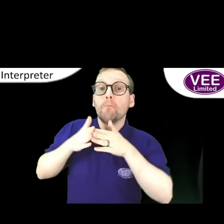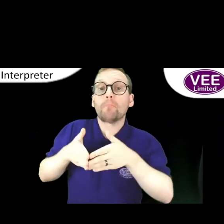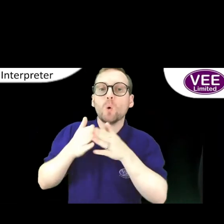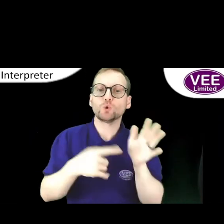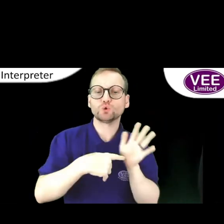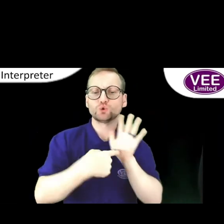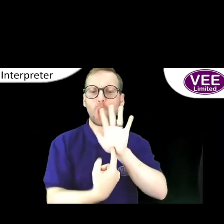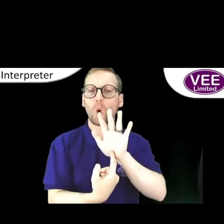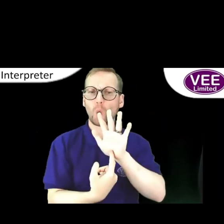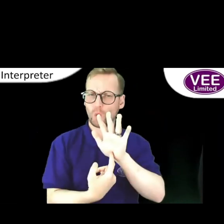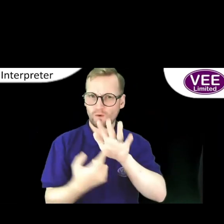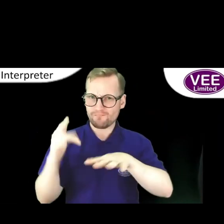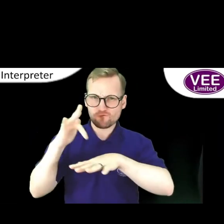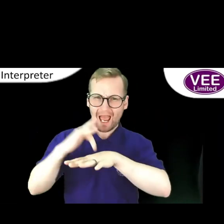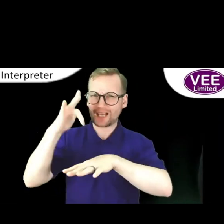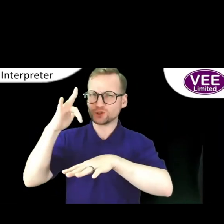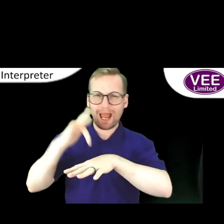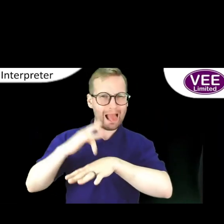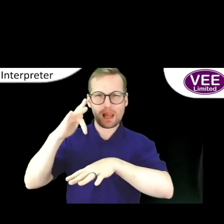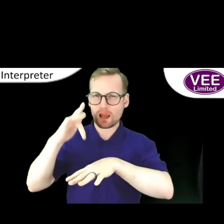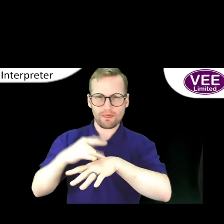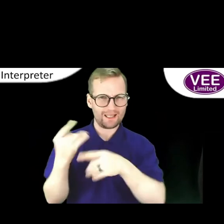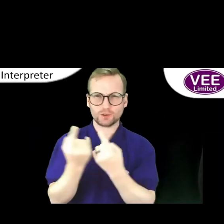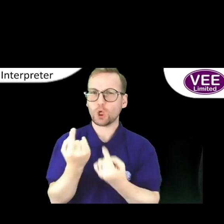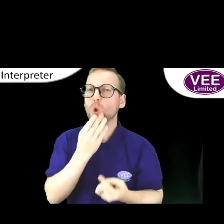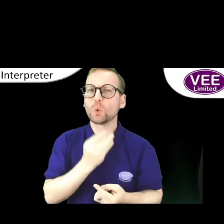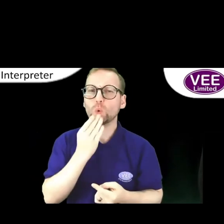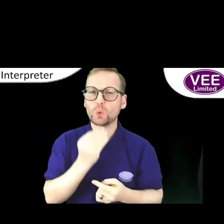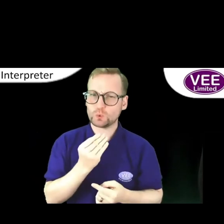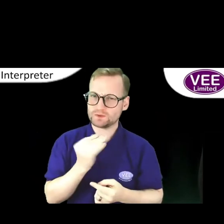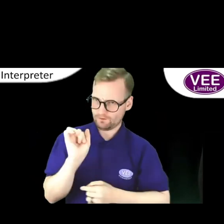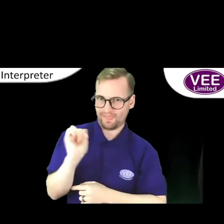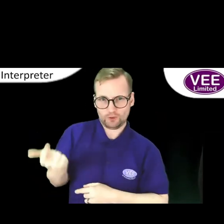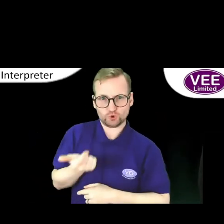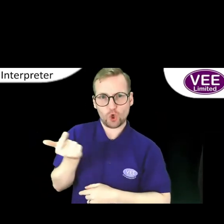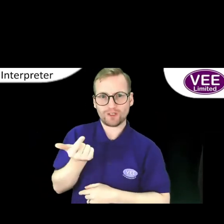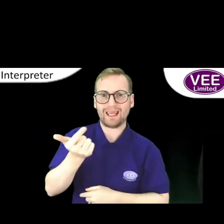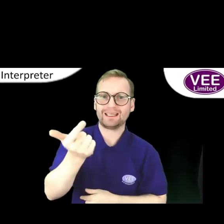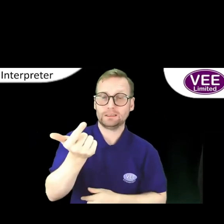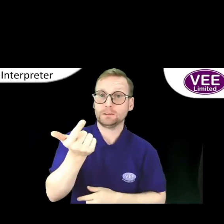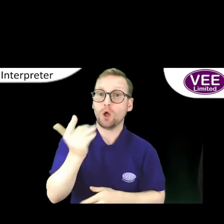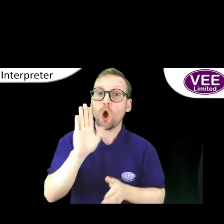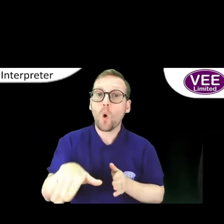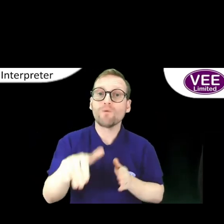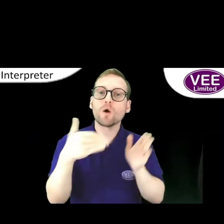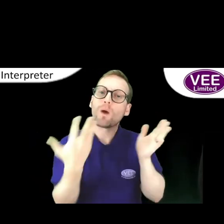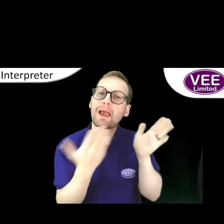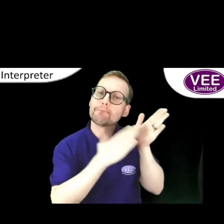represent the fragile vessels used by refugees to make their perilous voyages across the Mediterranean.